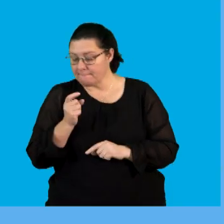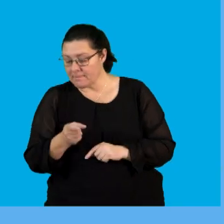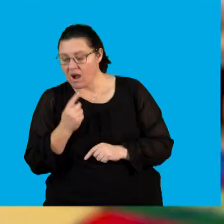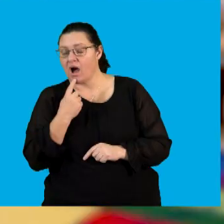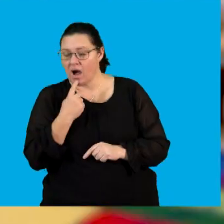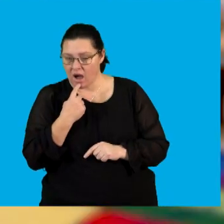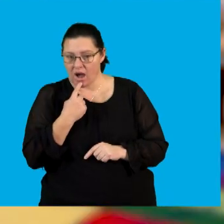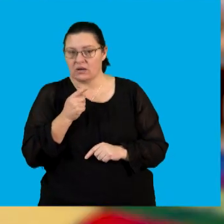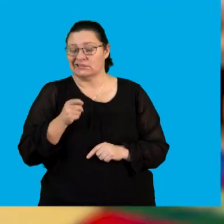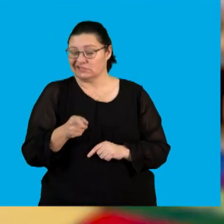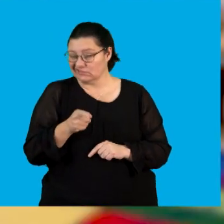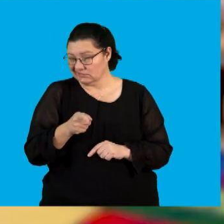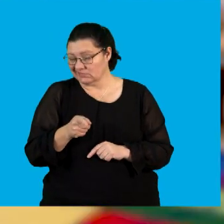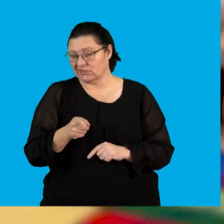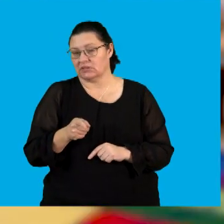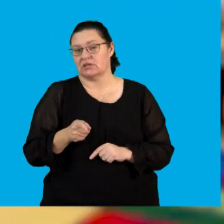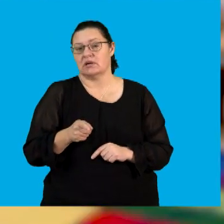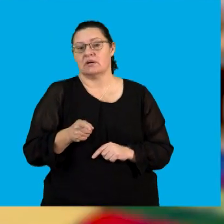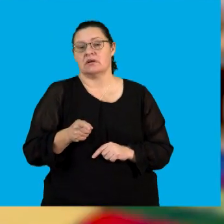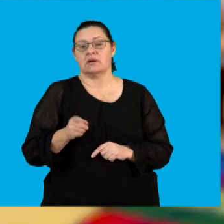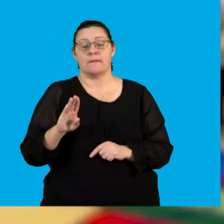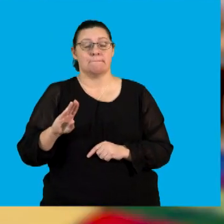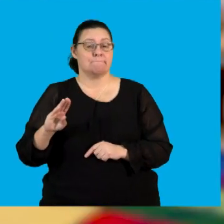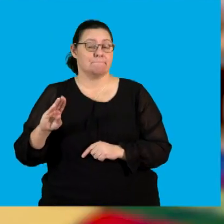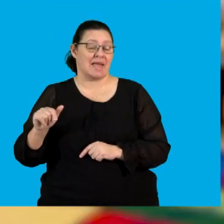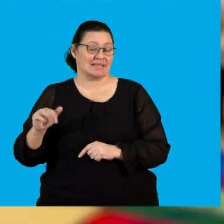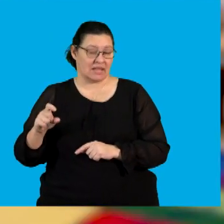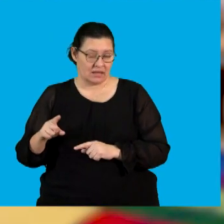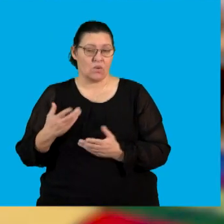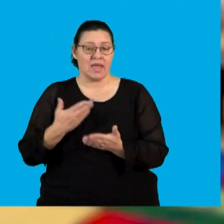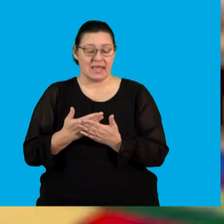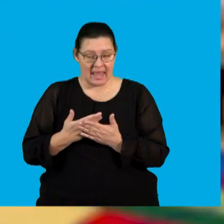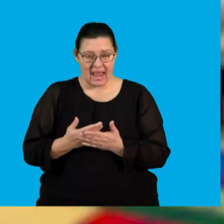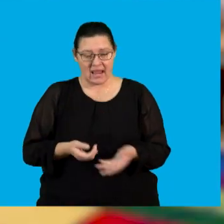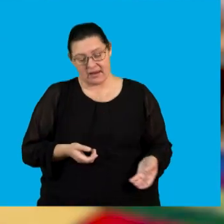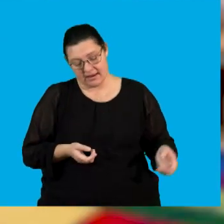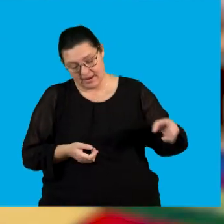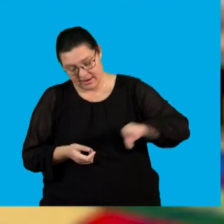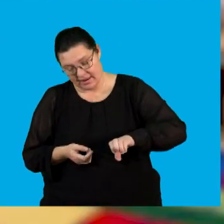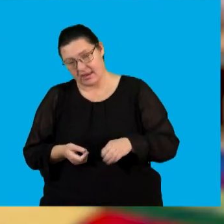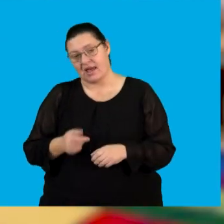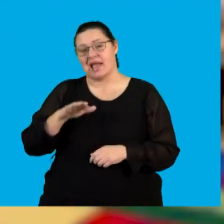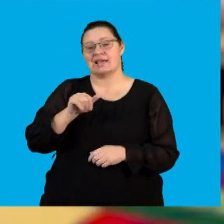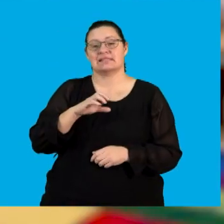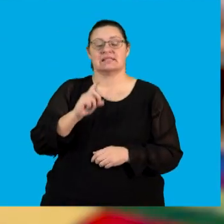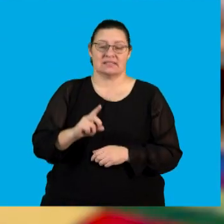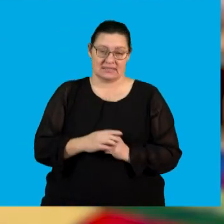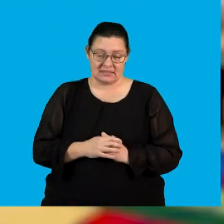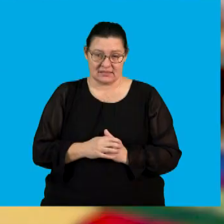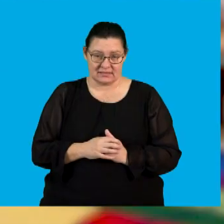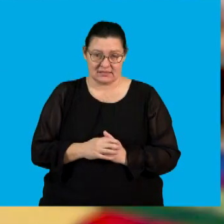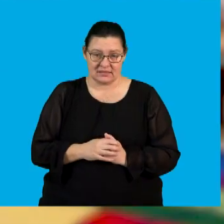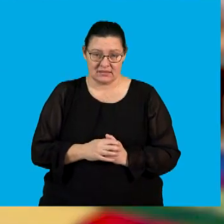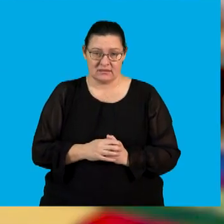that the solution of that particular reaction is going to be basic, we can react now that basic solution with the